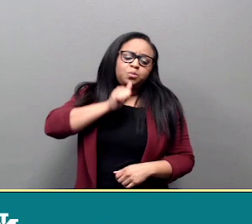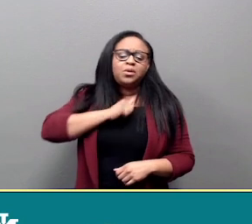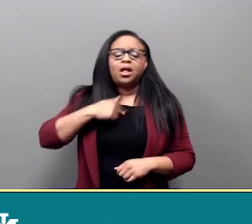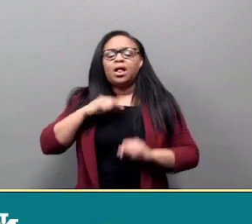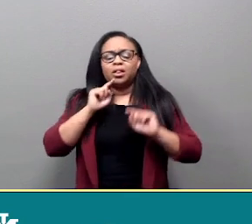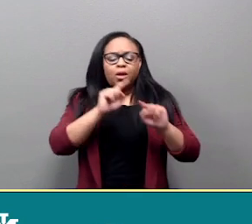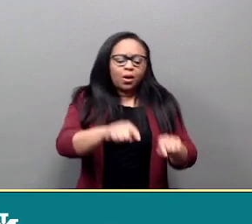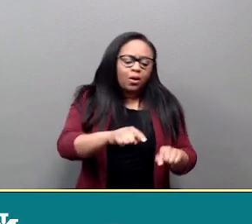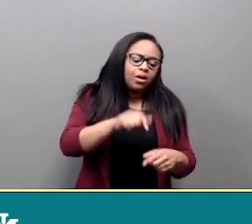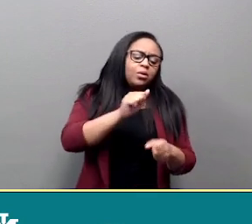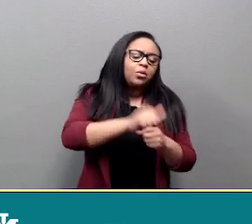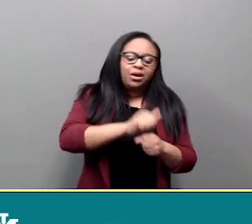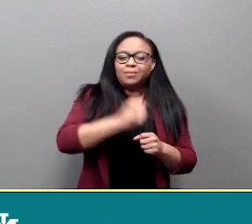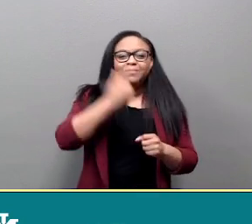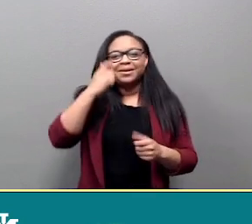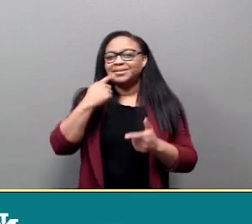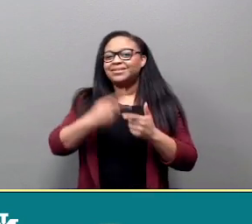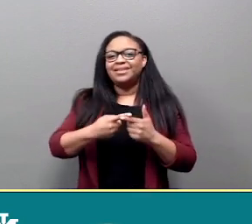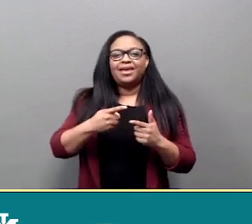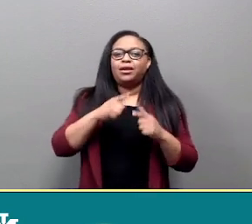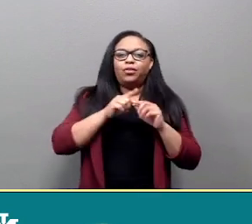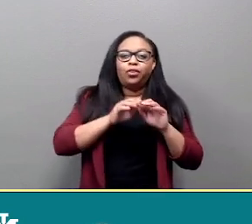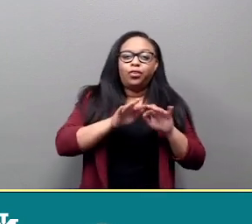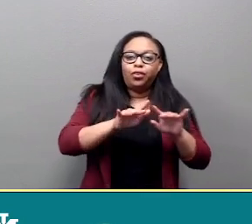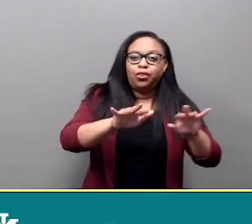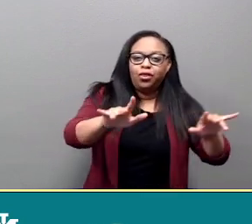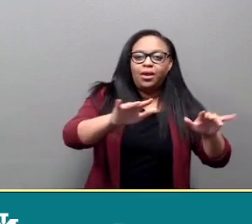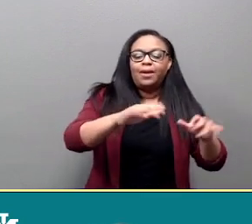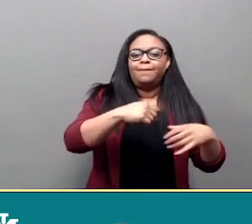quality care while you are within our UNM